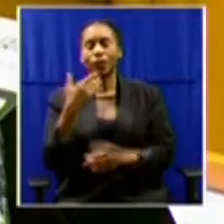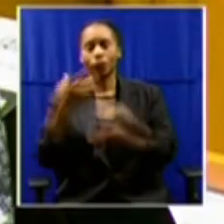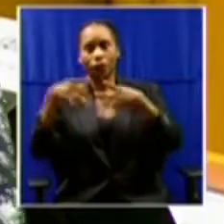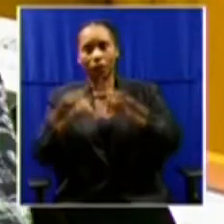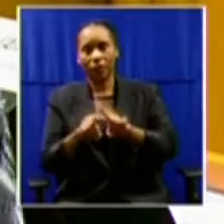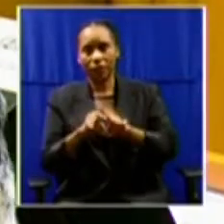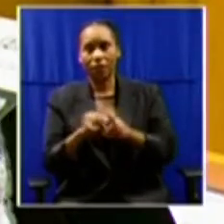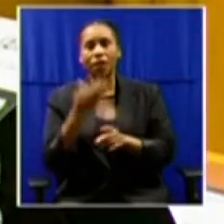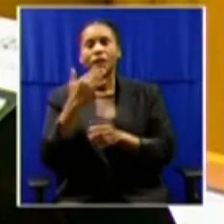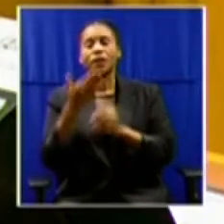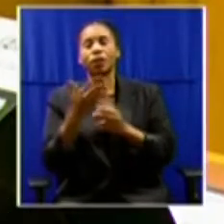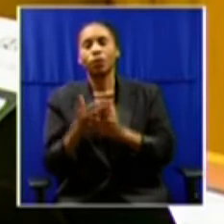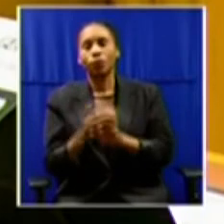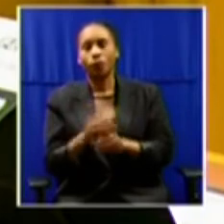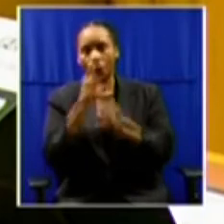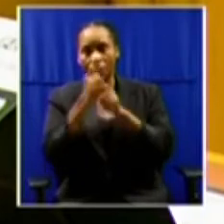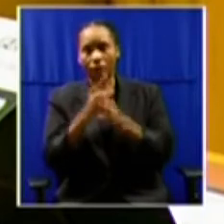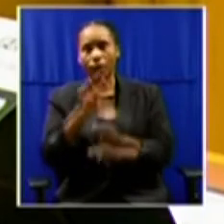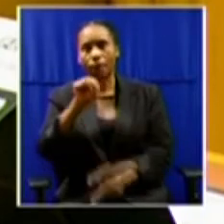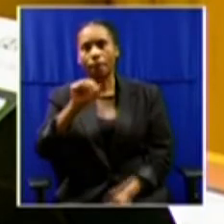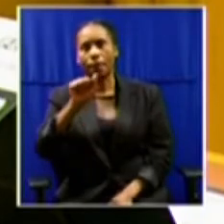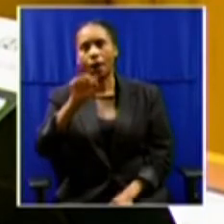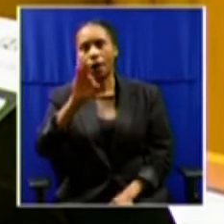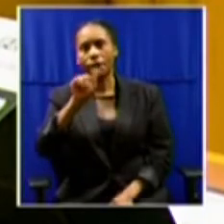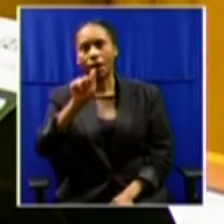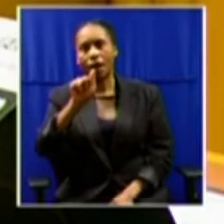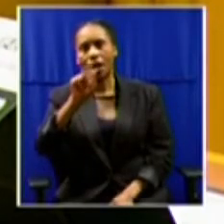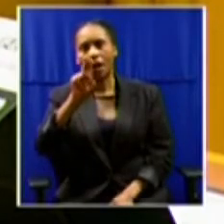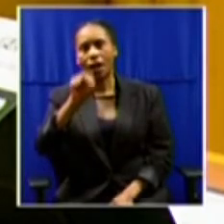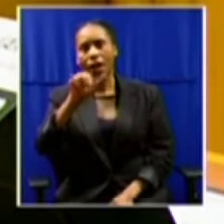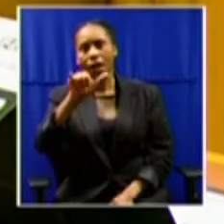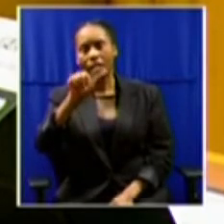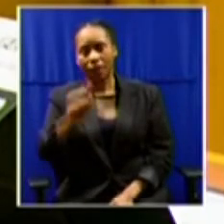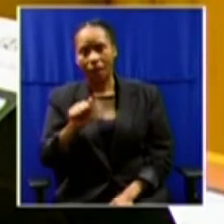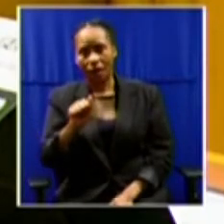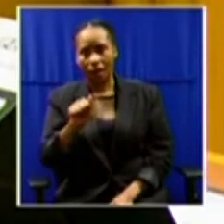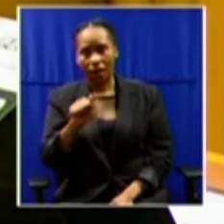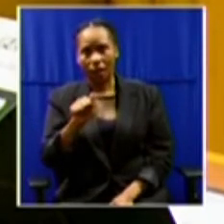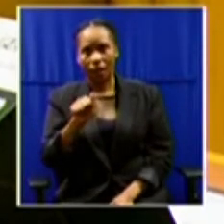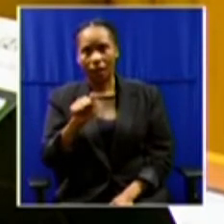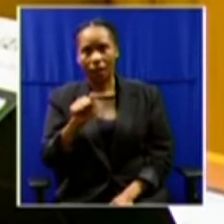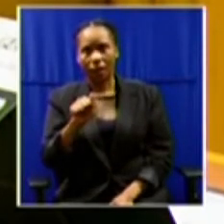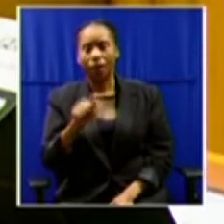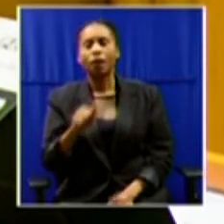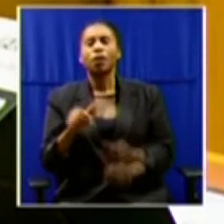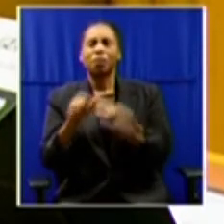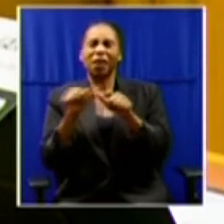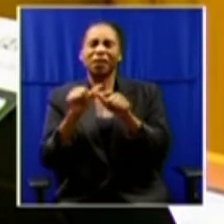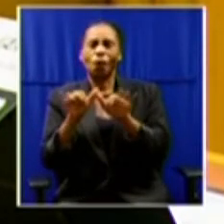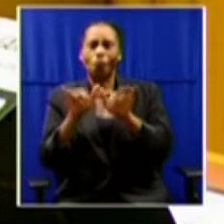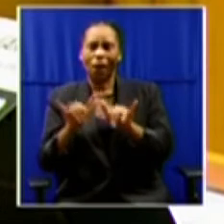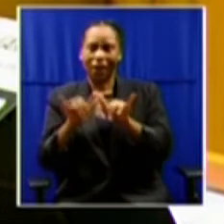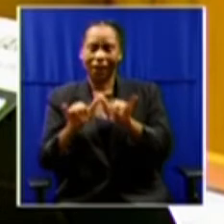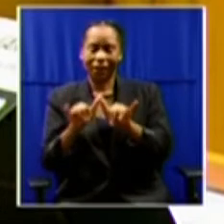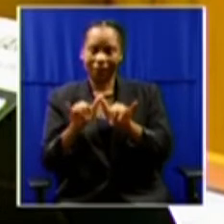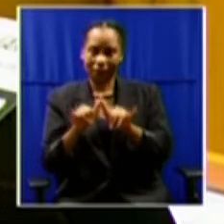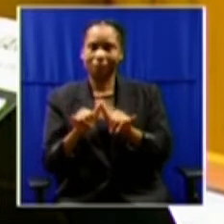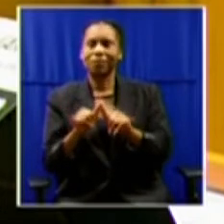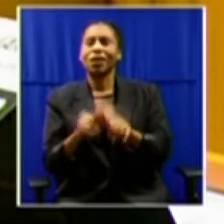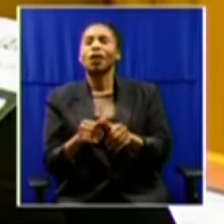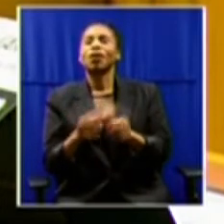you, Honorable Mafanya. Honorable Mafanya, I'd rather we wait for the outcome of the Public